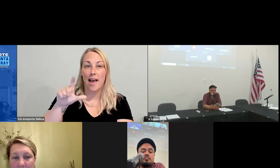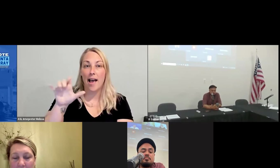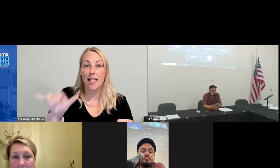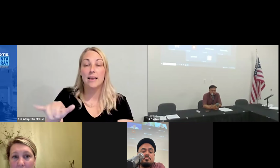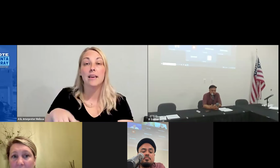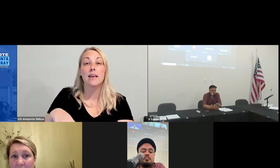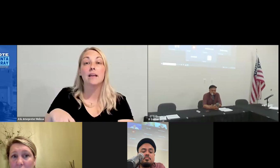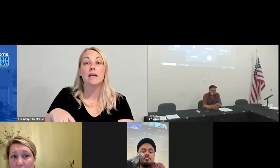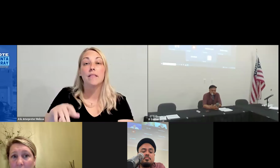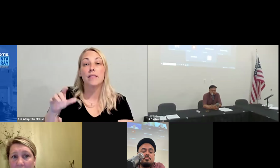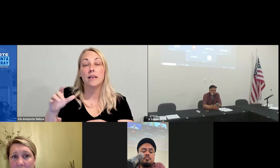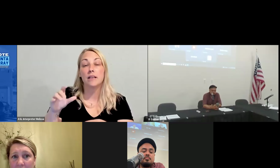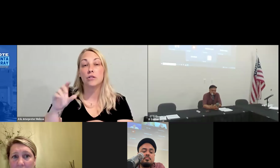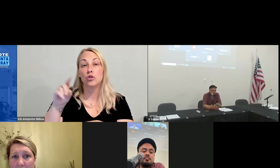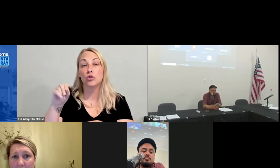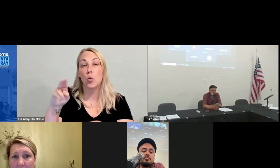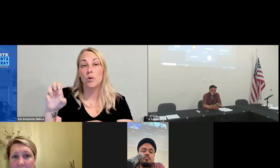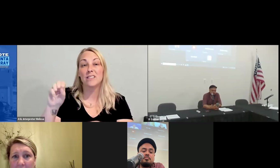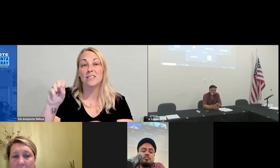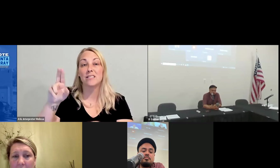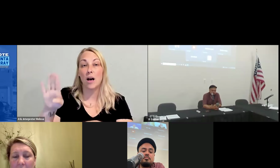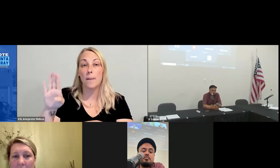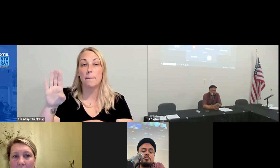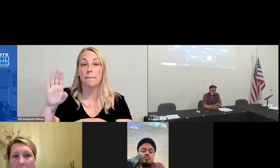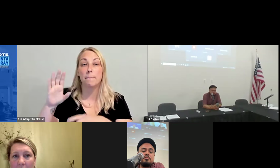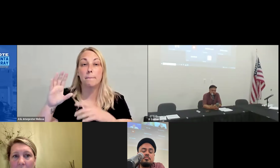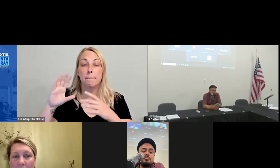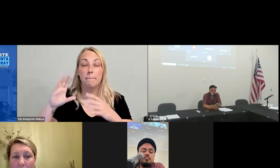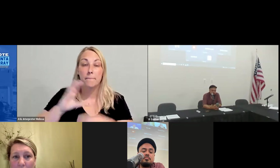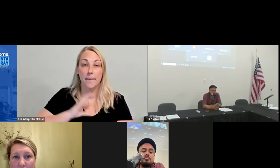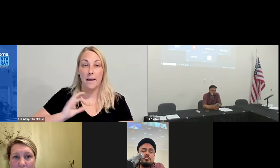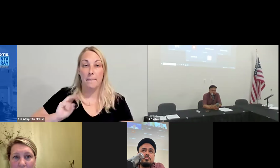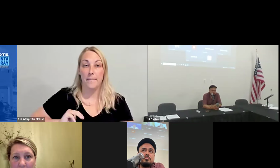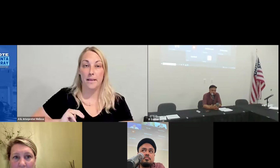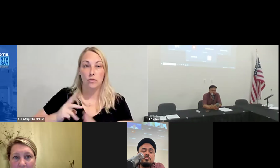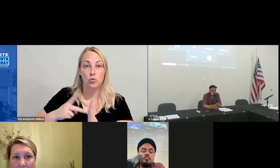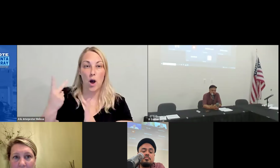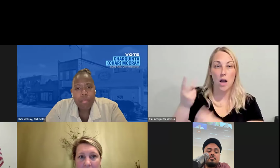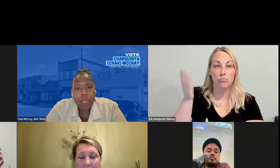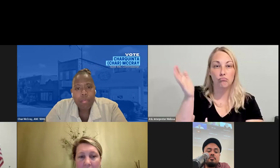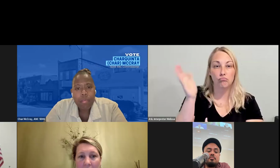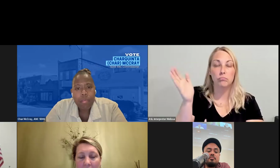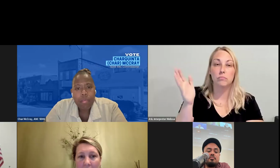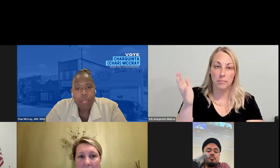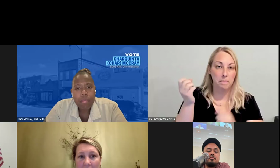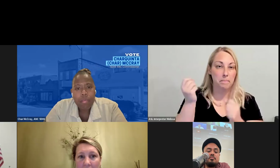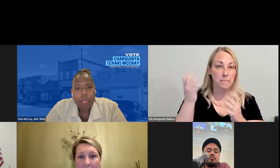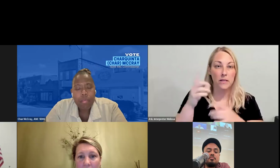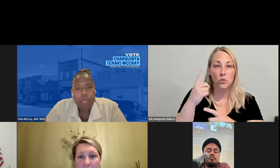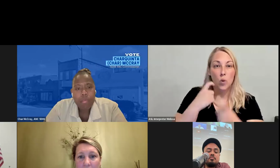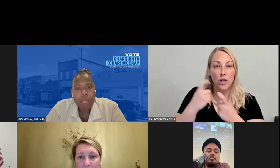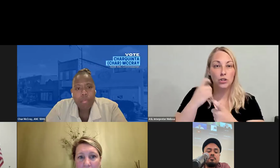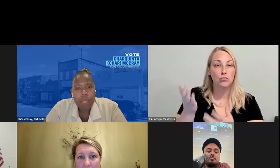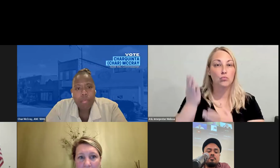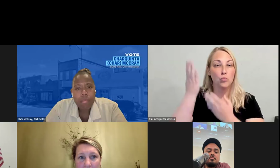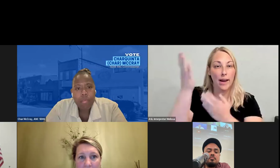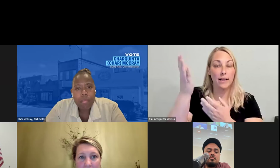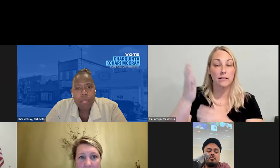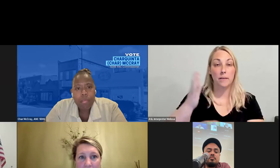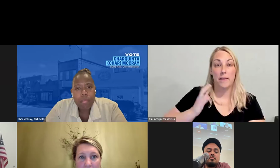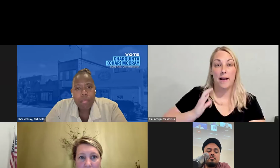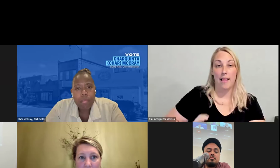zoning subcommittee, we presented twice to the zoning subcommittee. There were questions raised about this. My client was